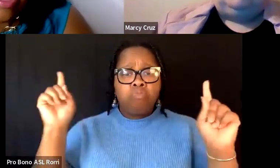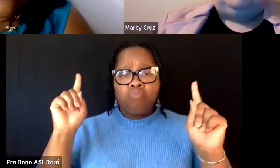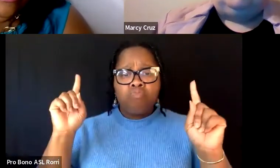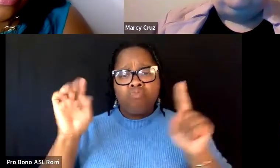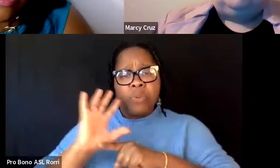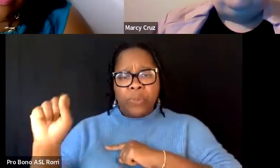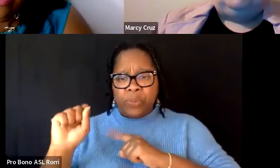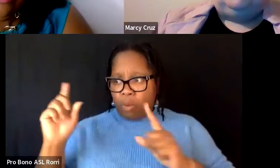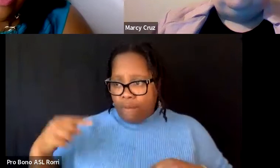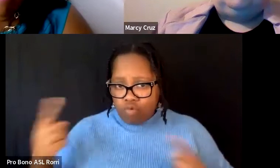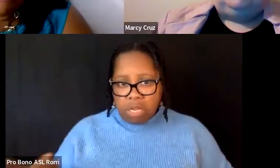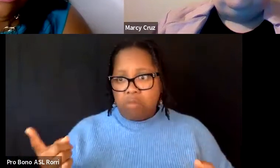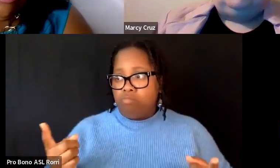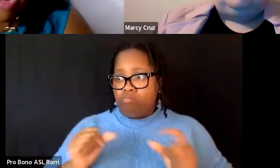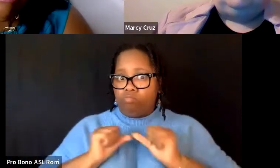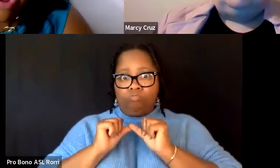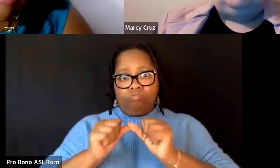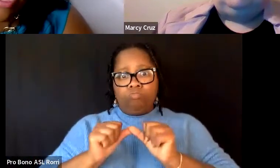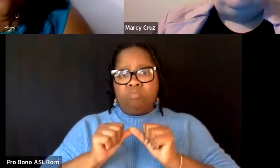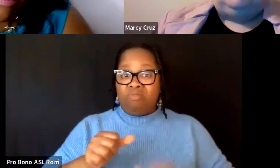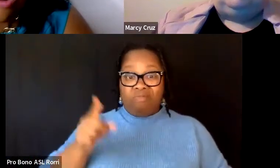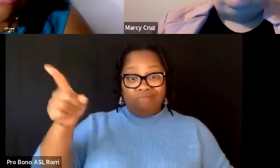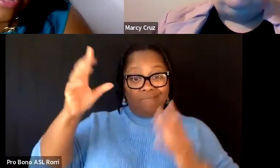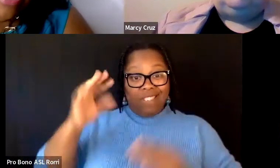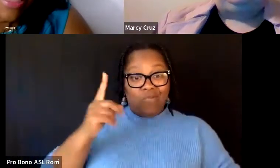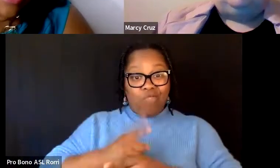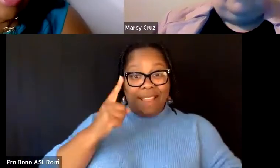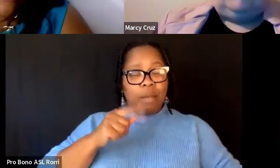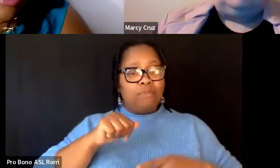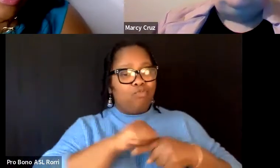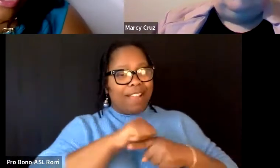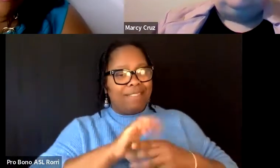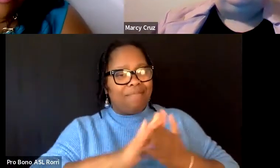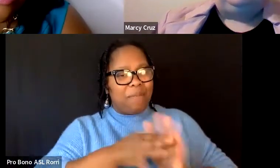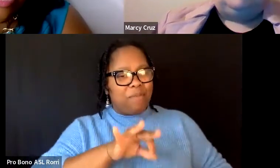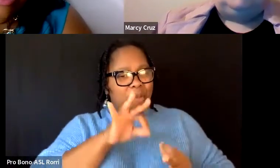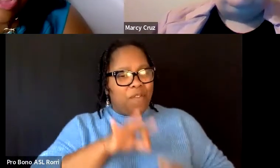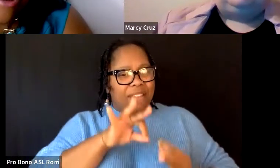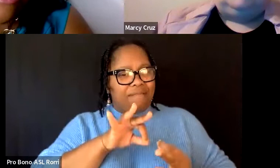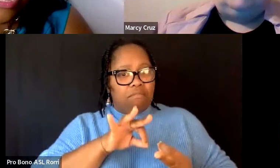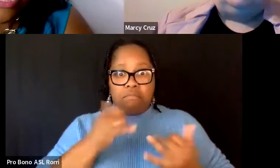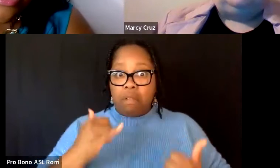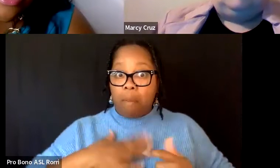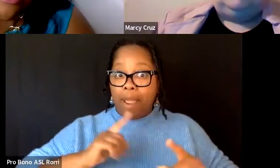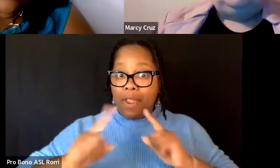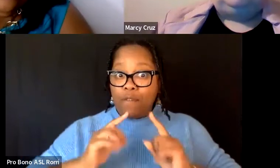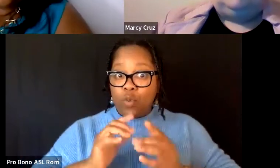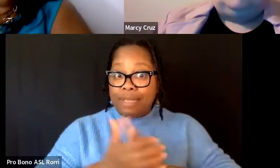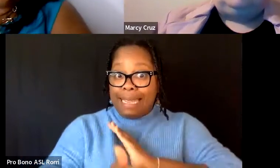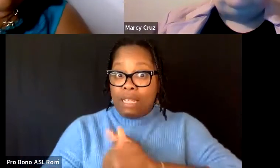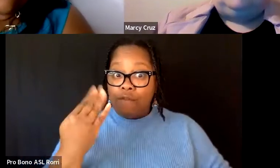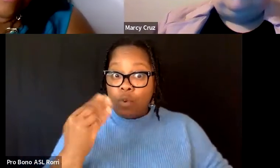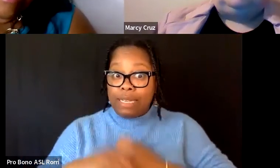it ever since. And I mean, she was right. Practice makes perfect, because I think I got some pretty good interview skills now, 14 years later.